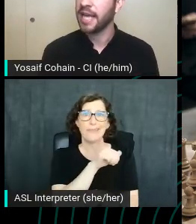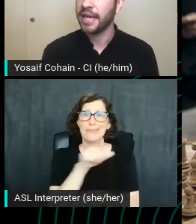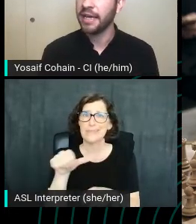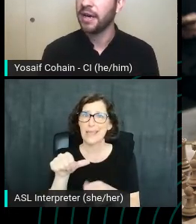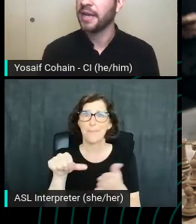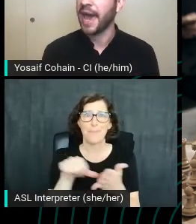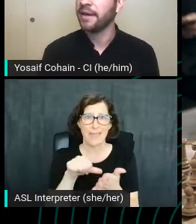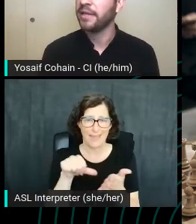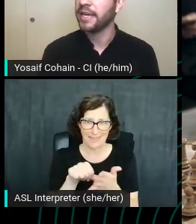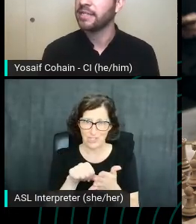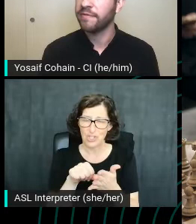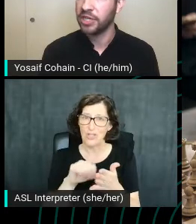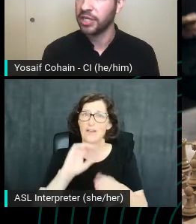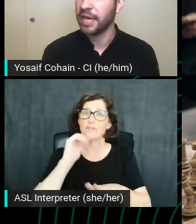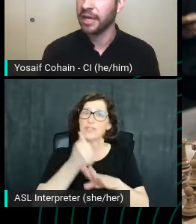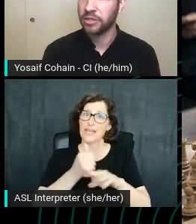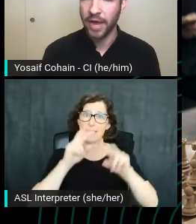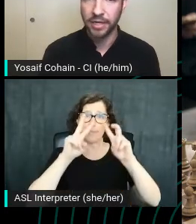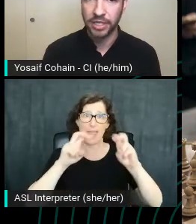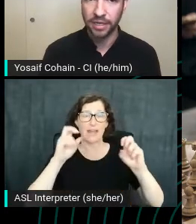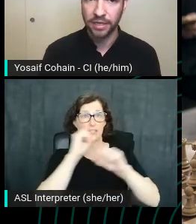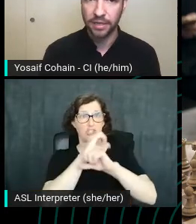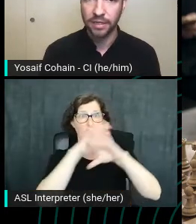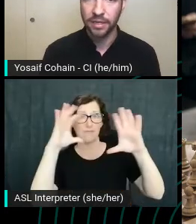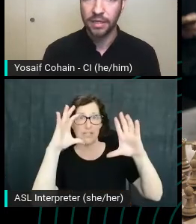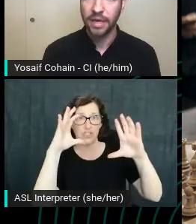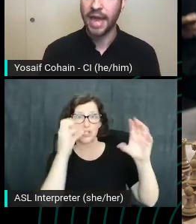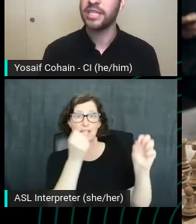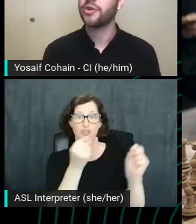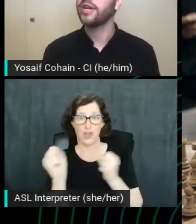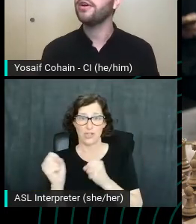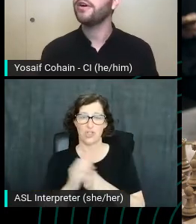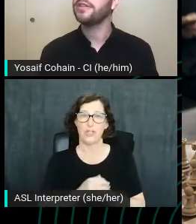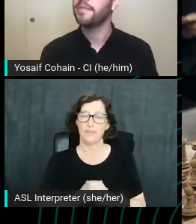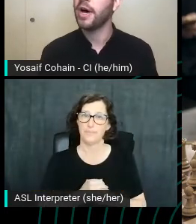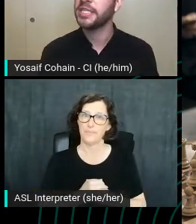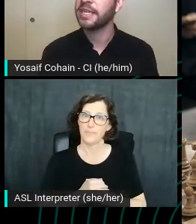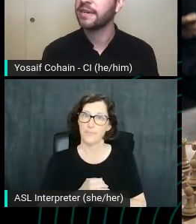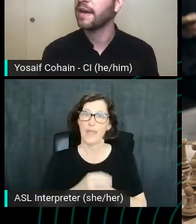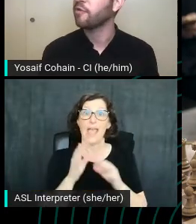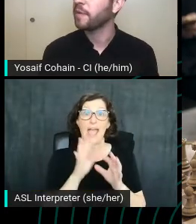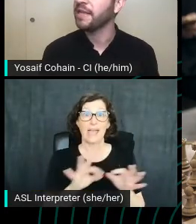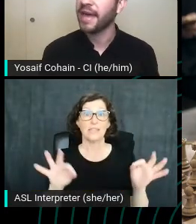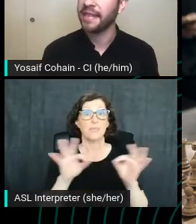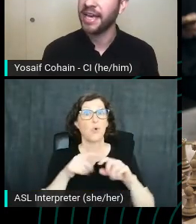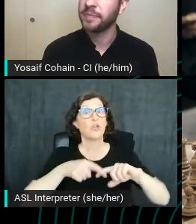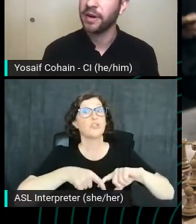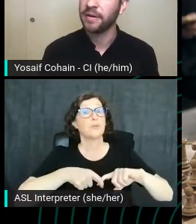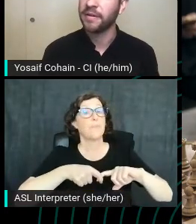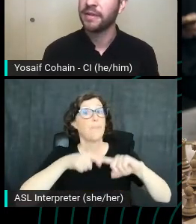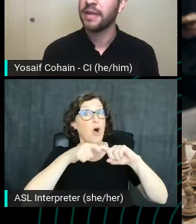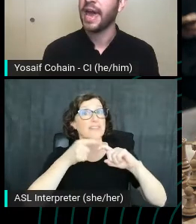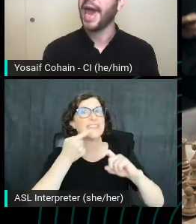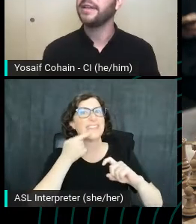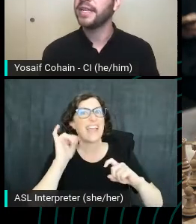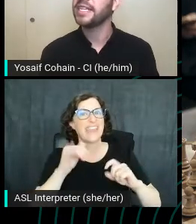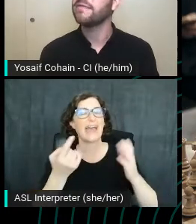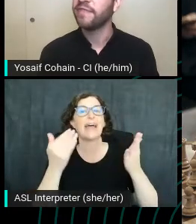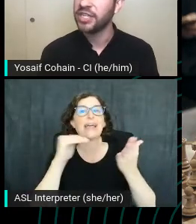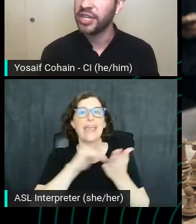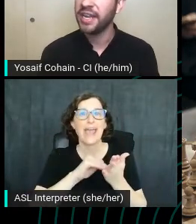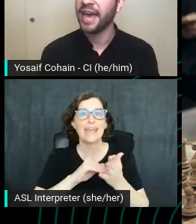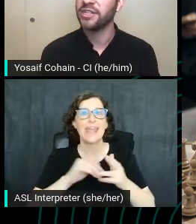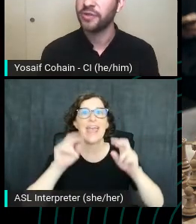as setting an analytics vision and strategy. And it's critical to pause here and repeat that last part,